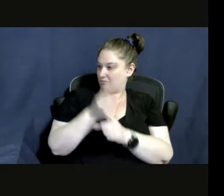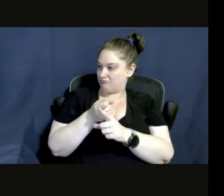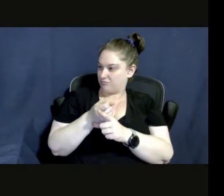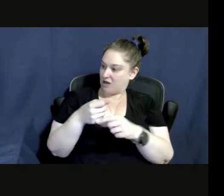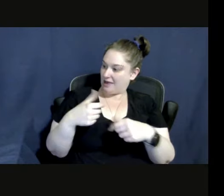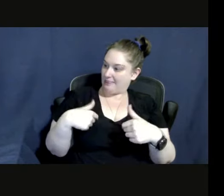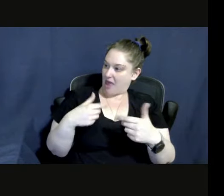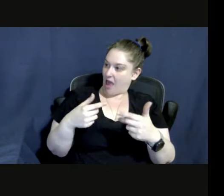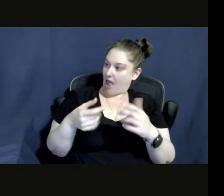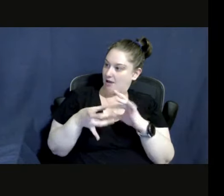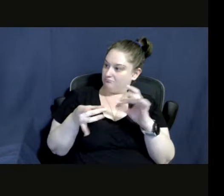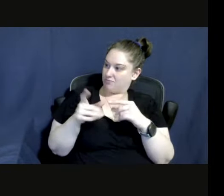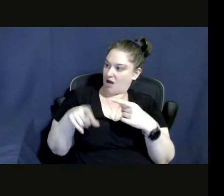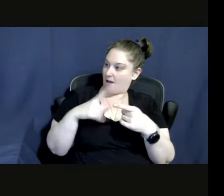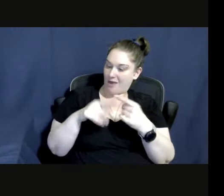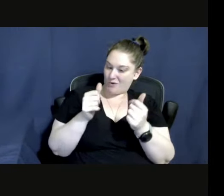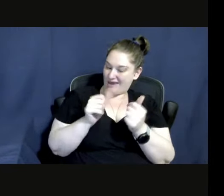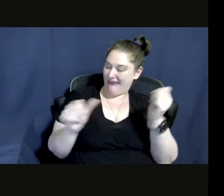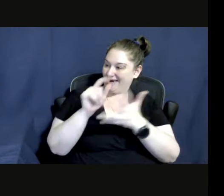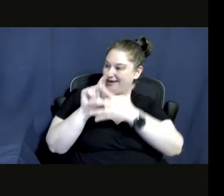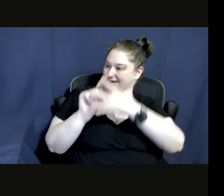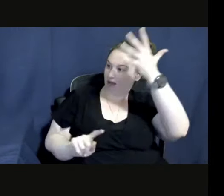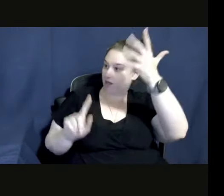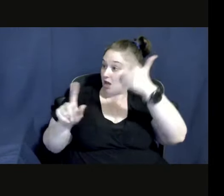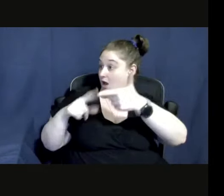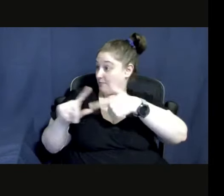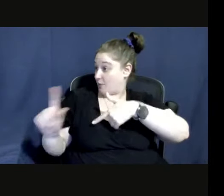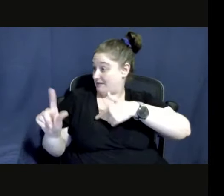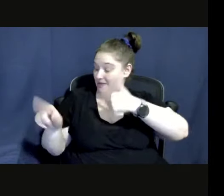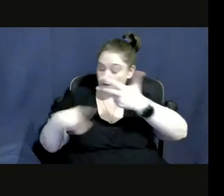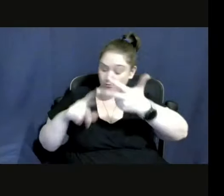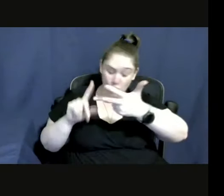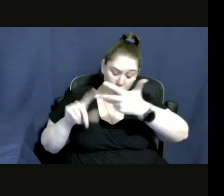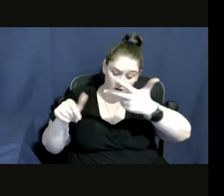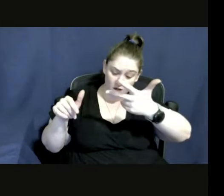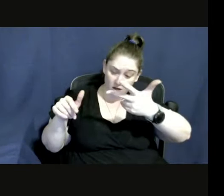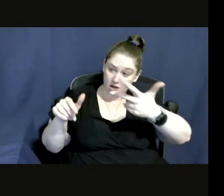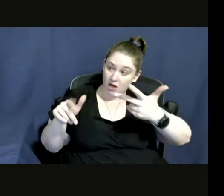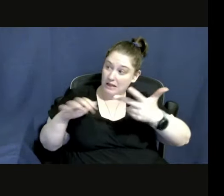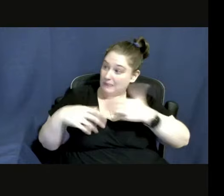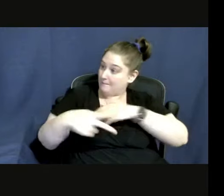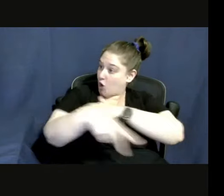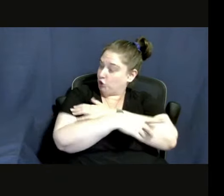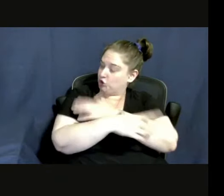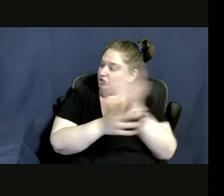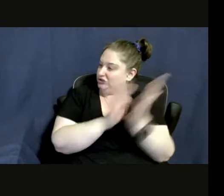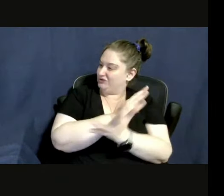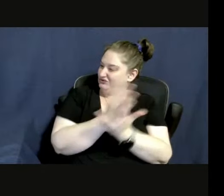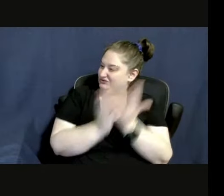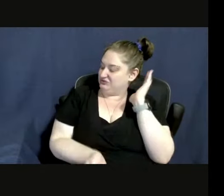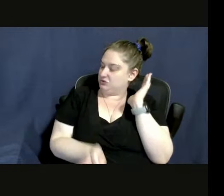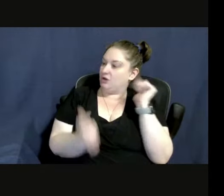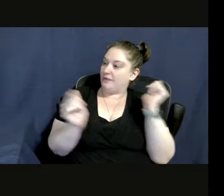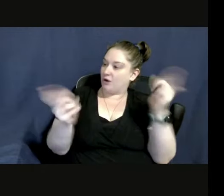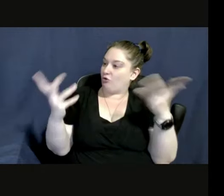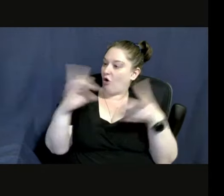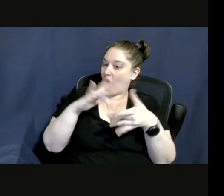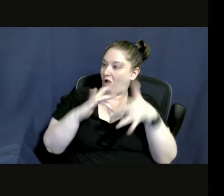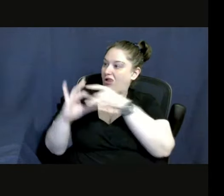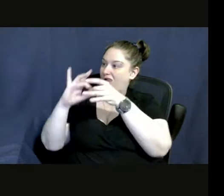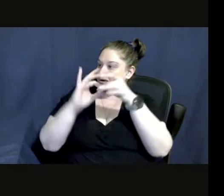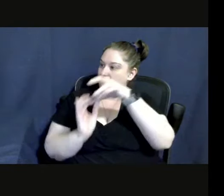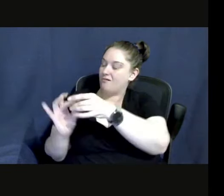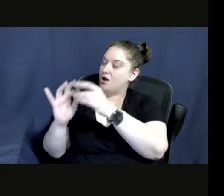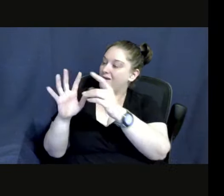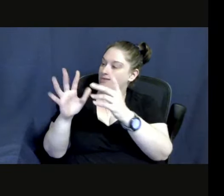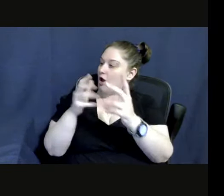these programs. Sure. You can make that argument about our library. You can make that argument about our parks. They're all interrelated, and they're all going to